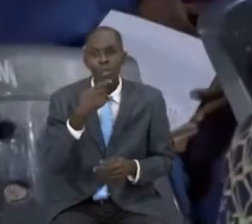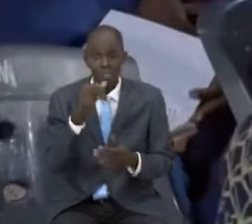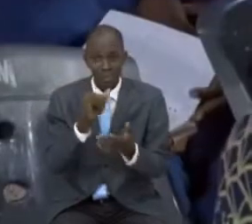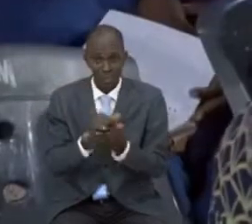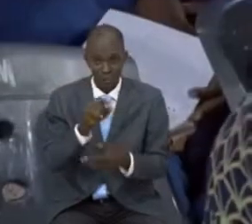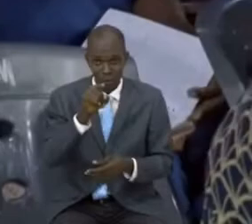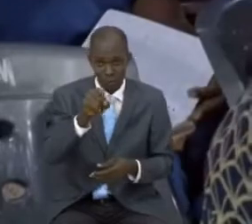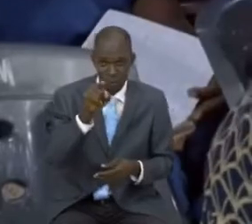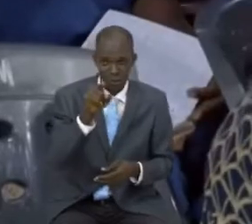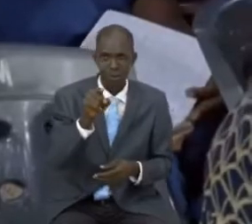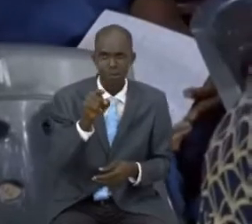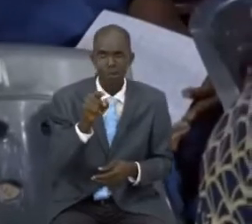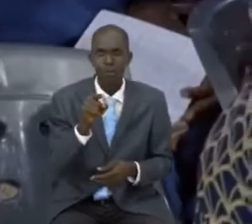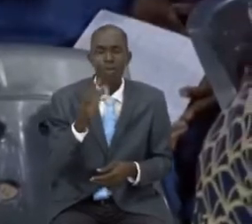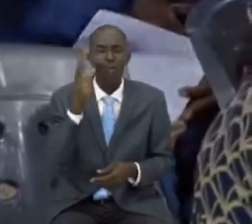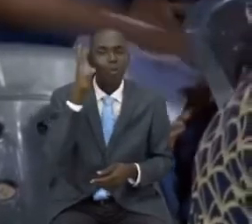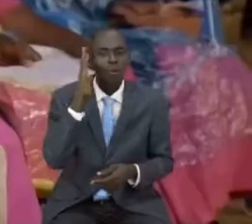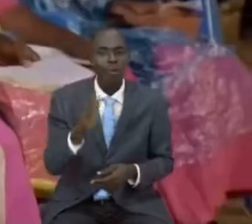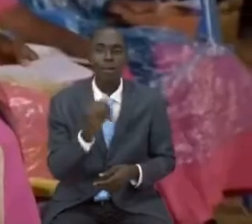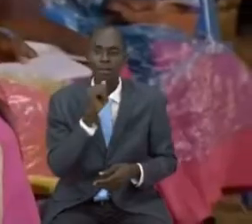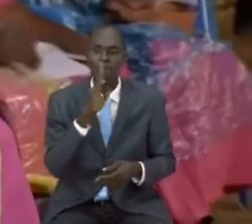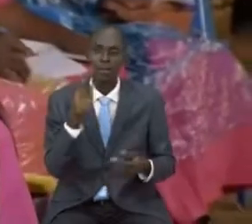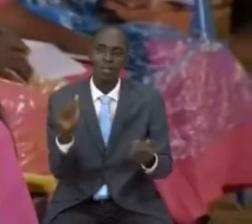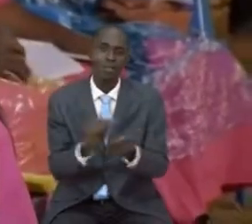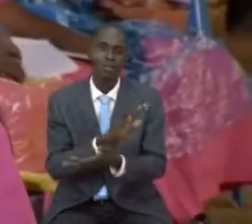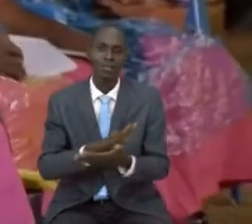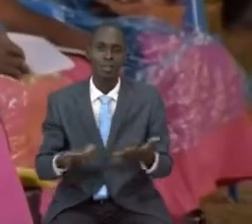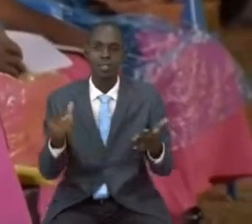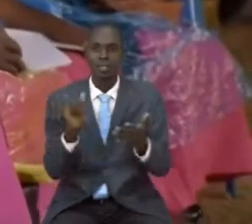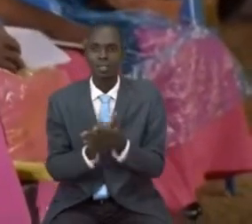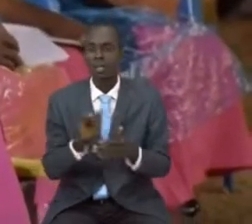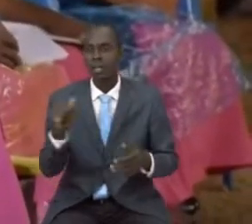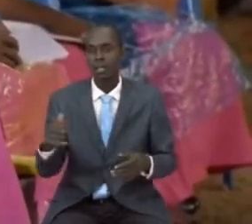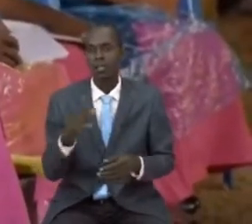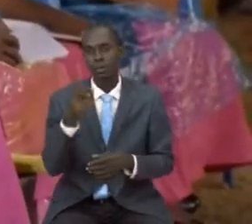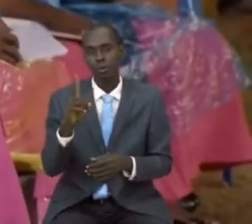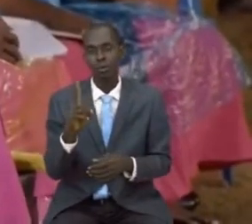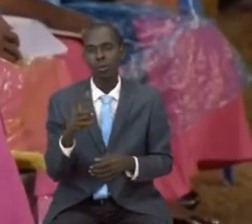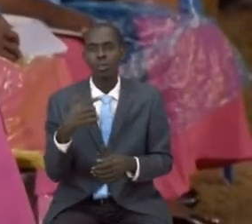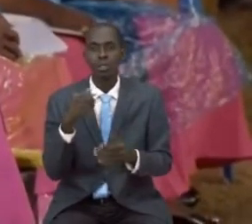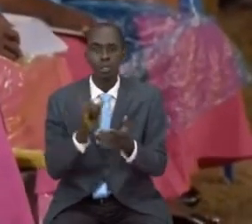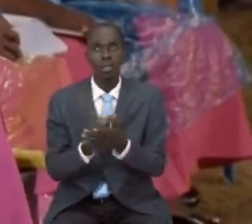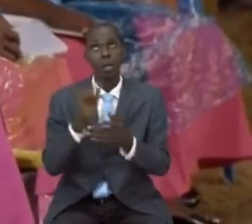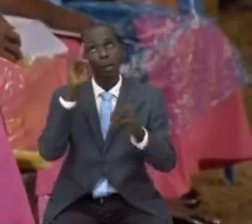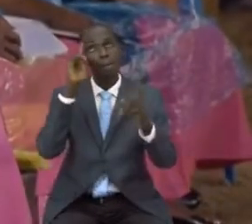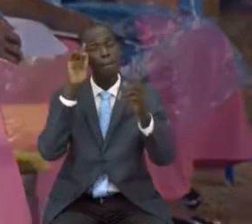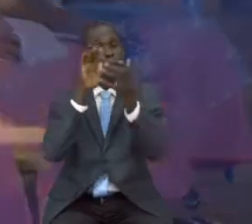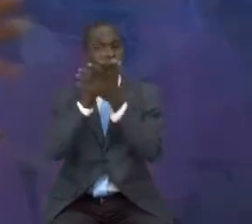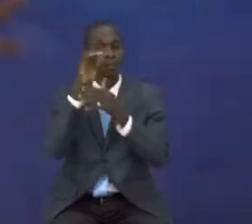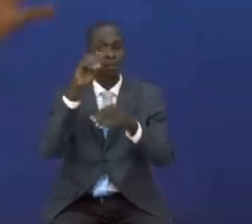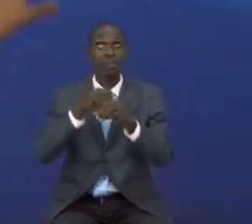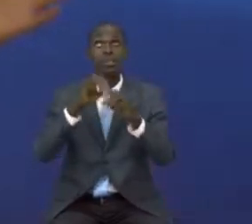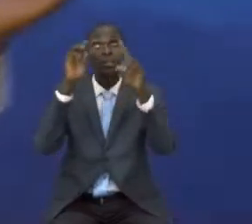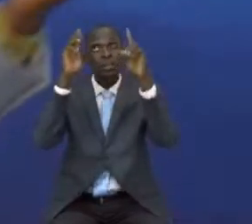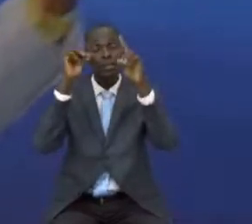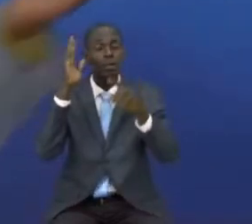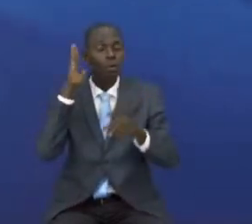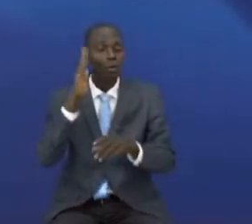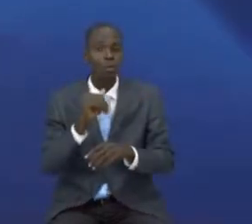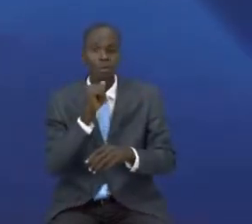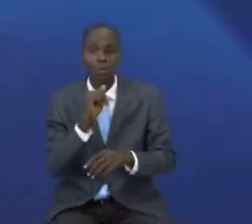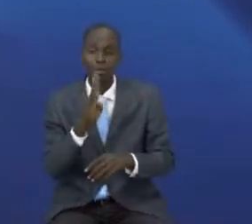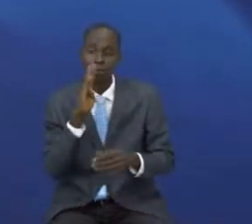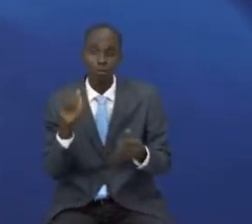you will not perish. That whosoever believeth in him will not perish